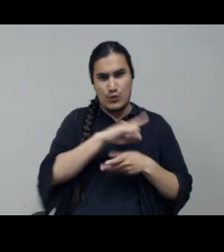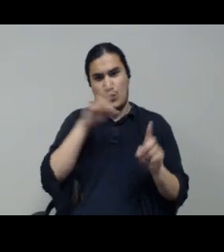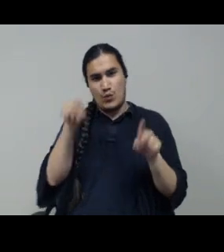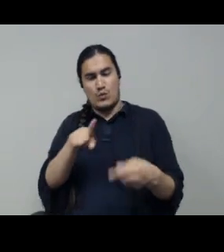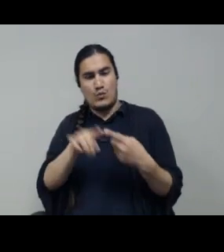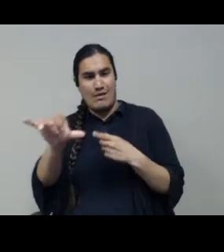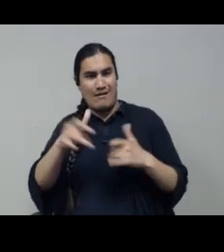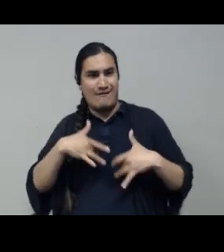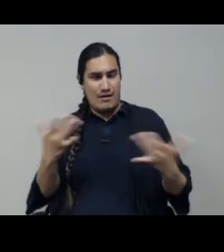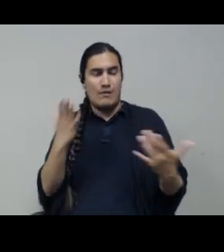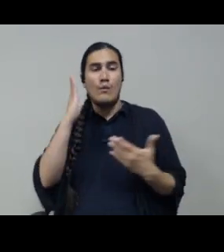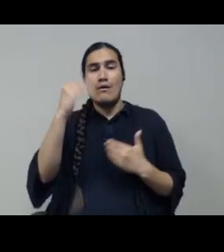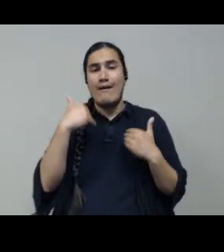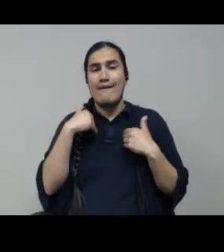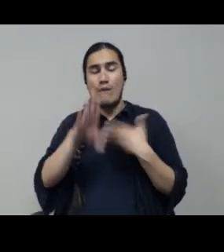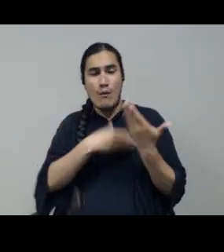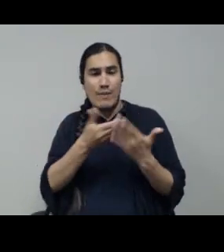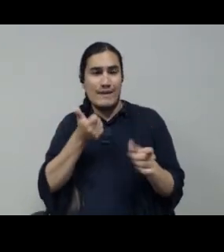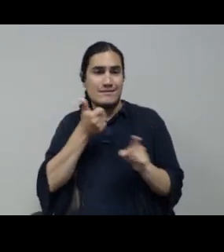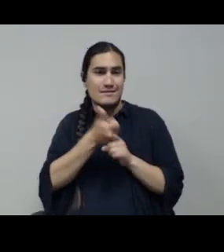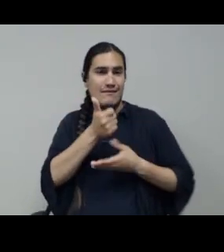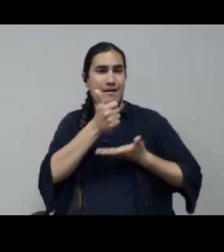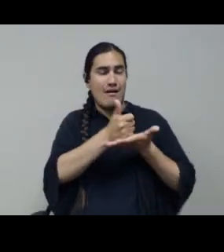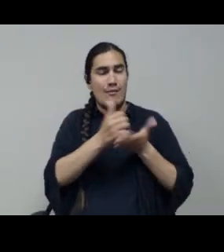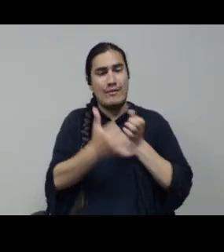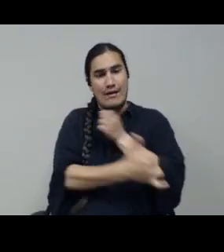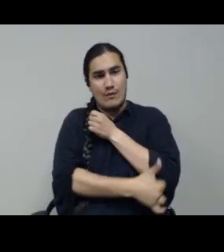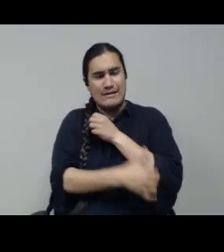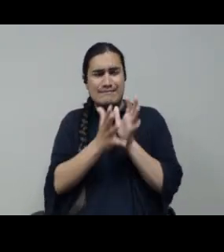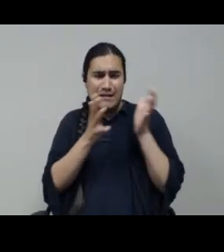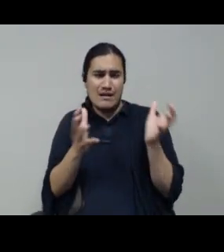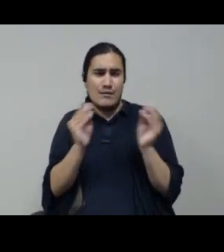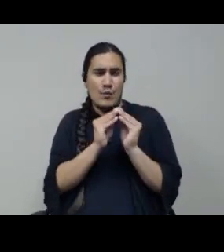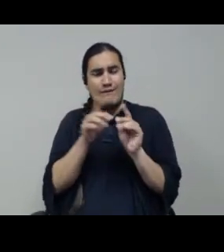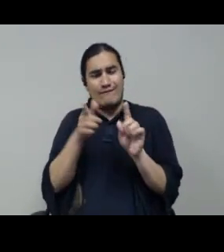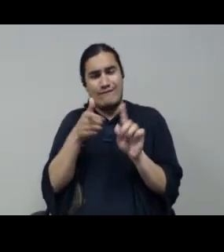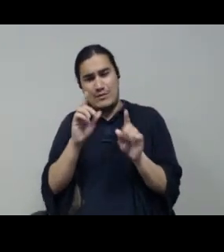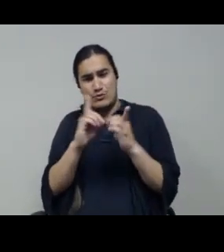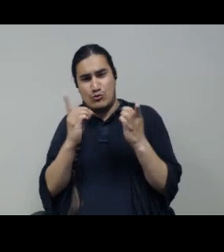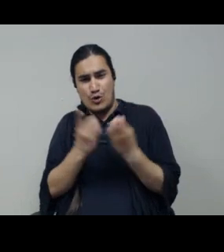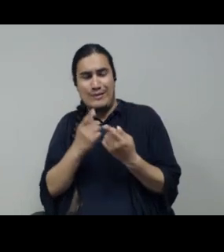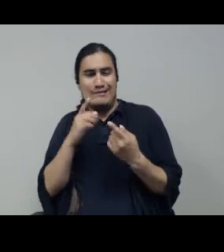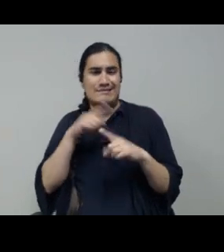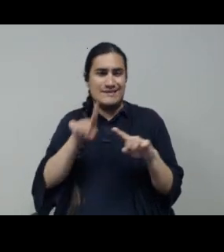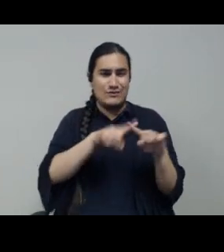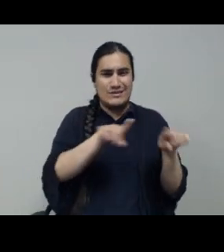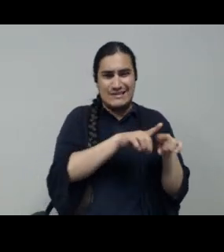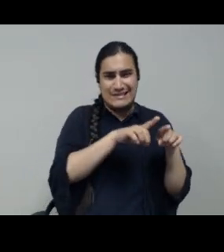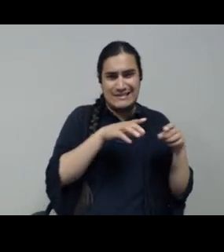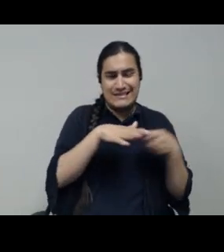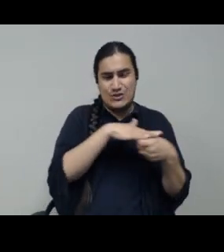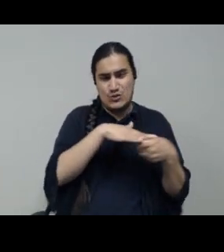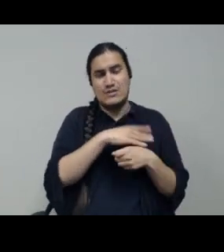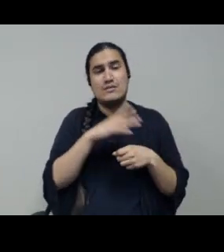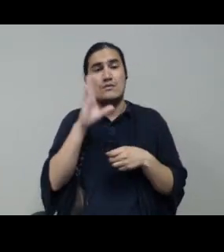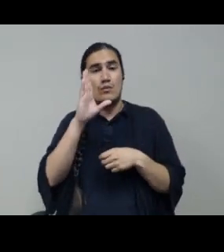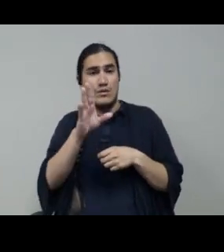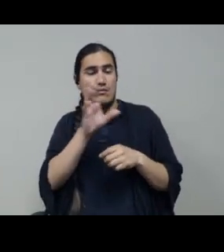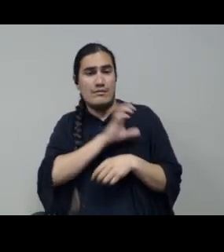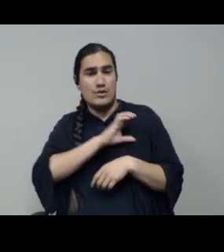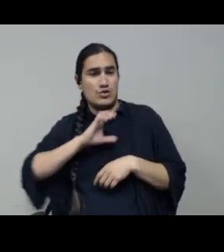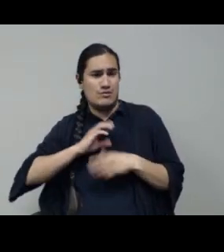You'll have all of the self-help counties, many folks from the department in different districts, commission. We report from you